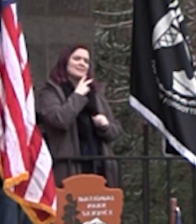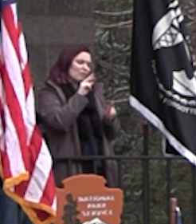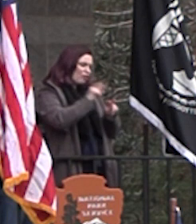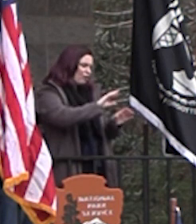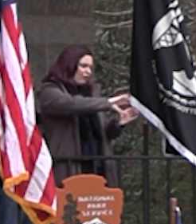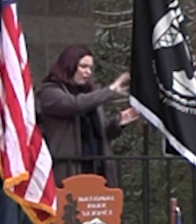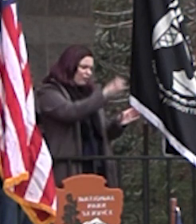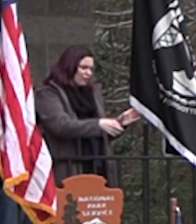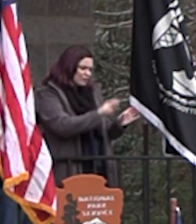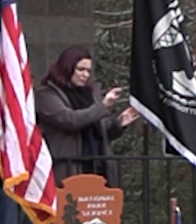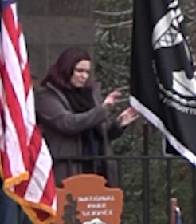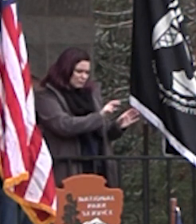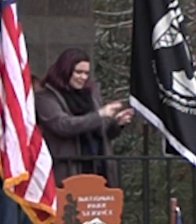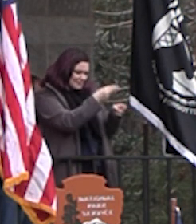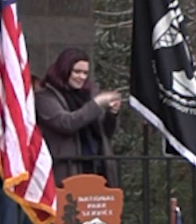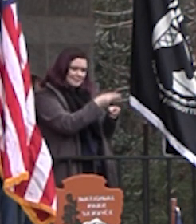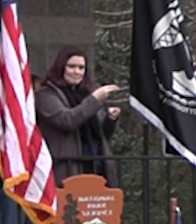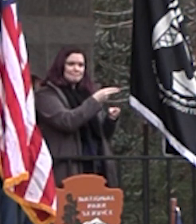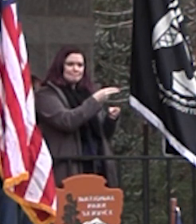that individual service member.